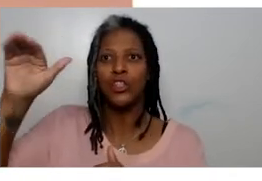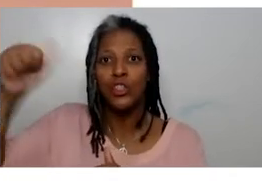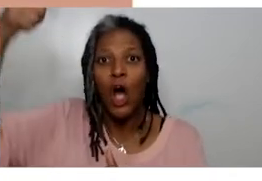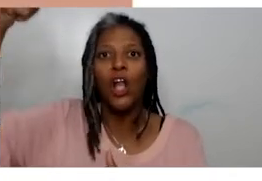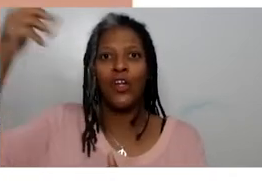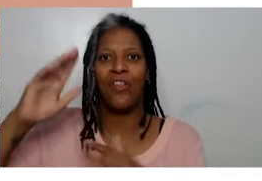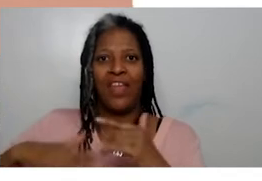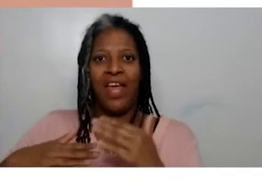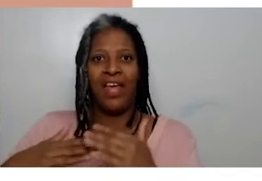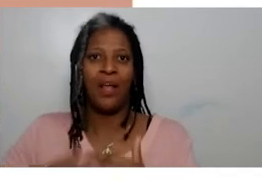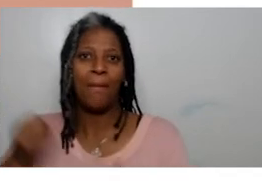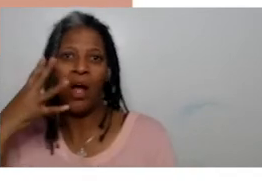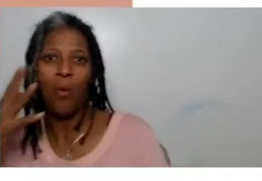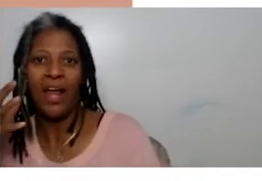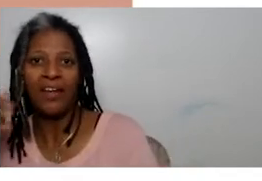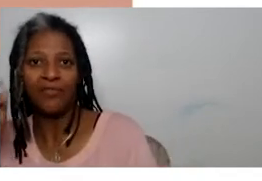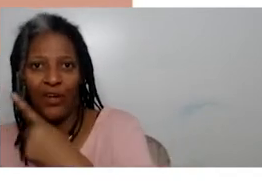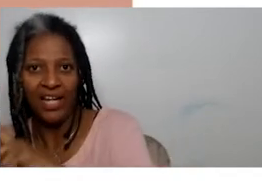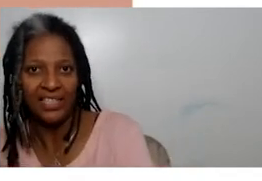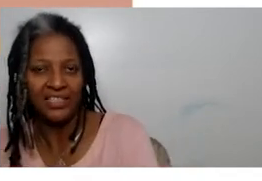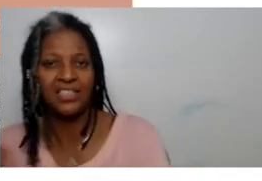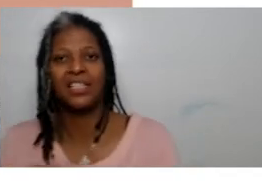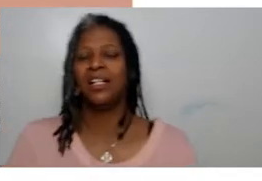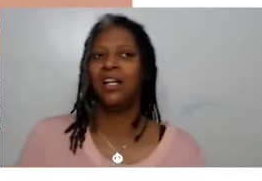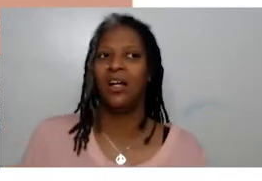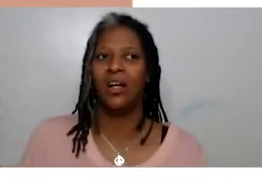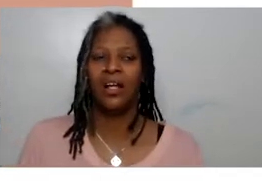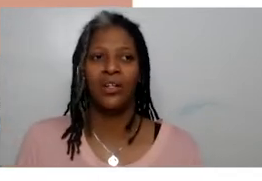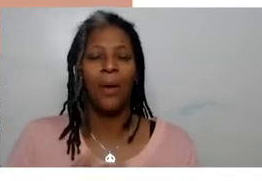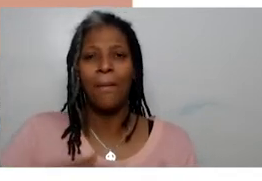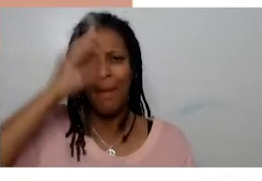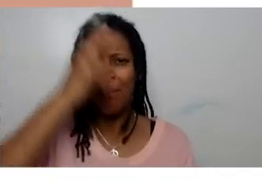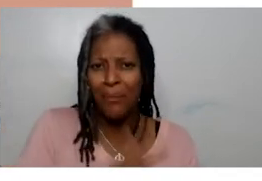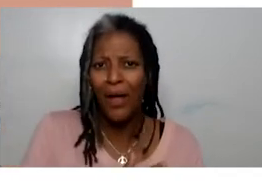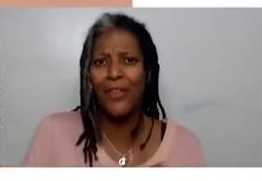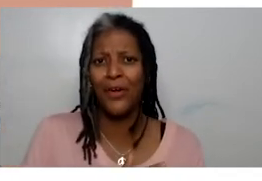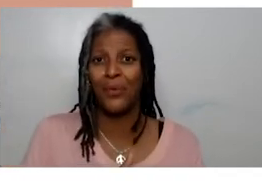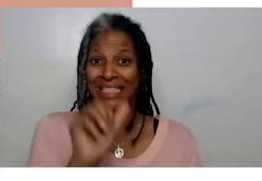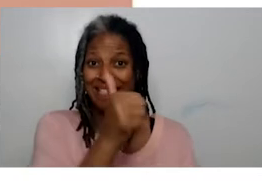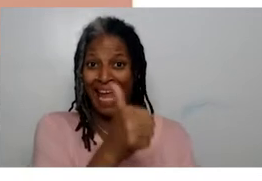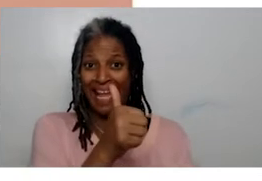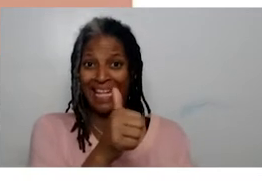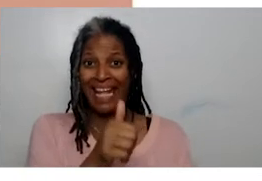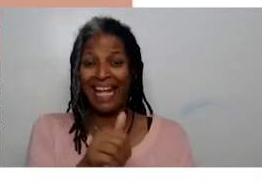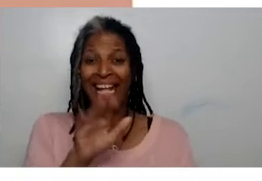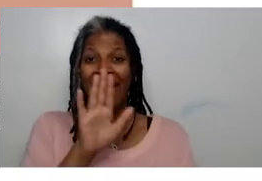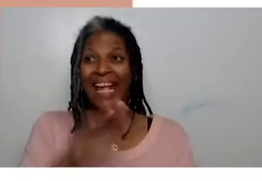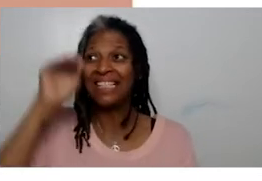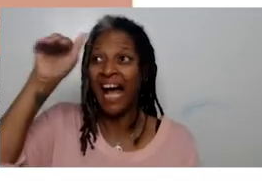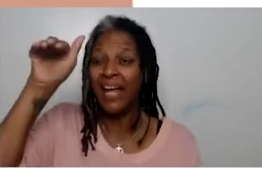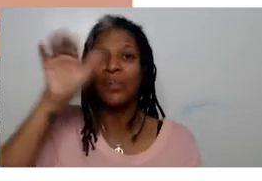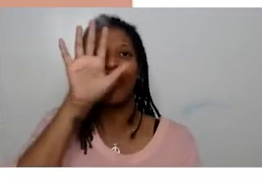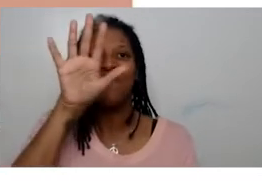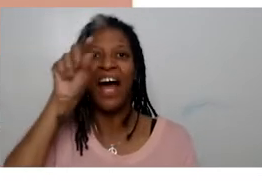like 5'7". And so people often thought that he was older, but he's 10. And so people no longer see him as